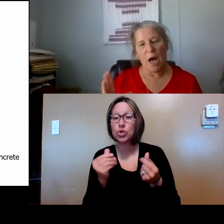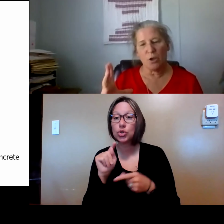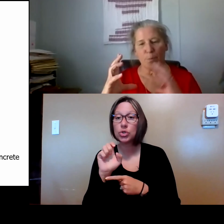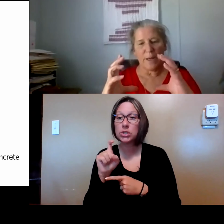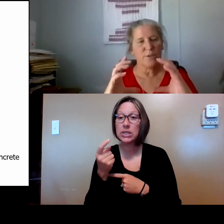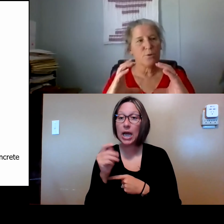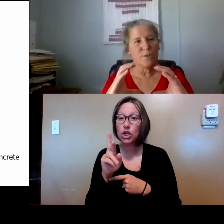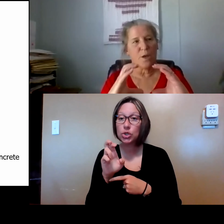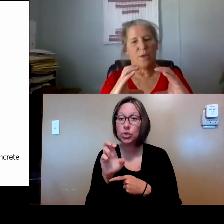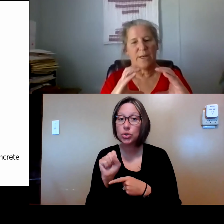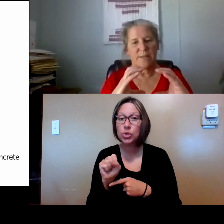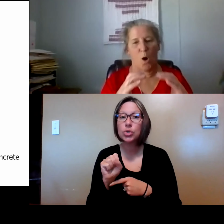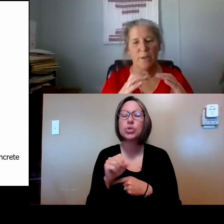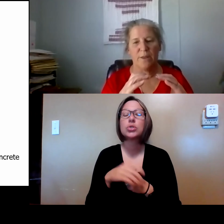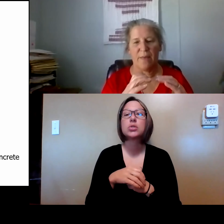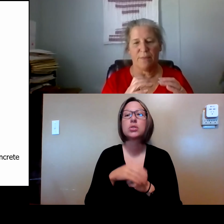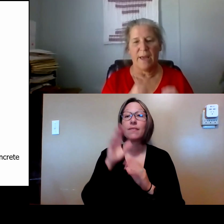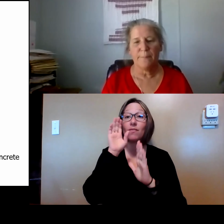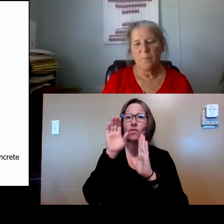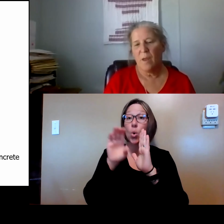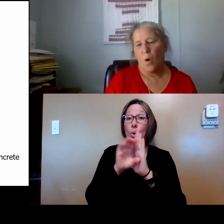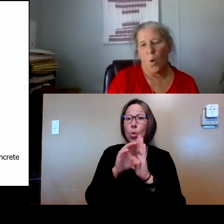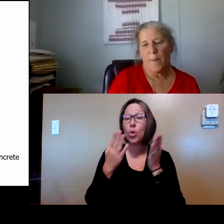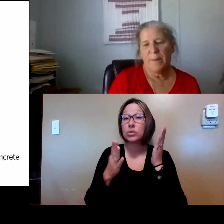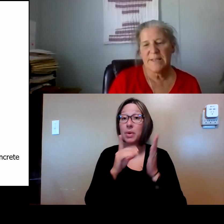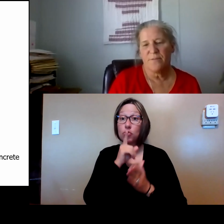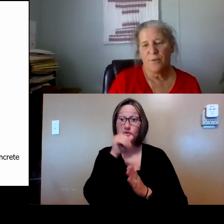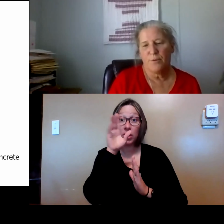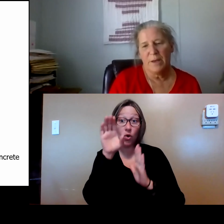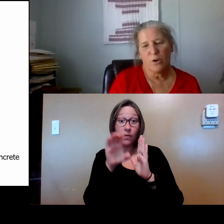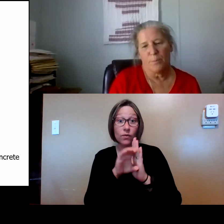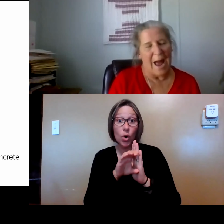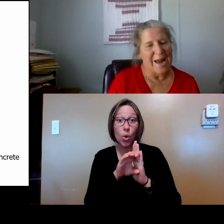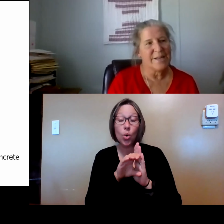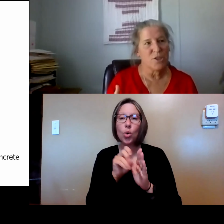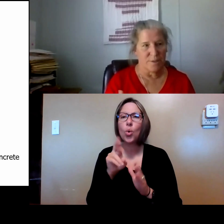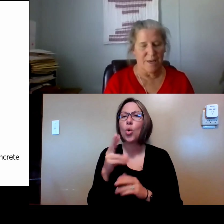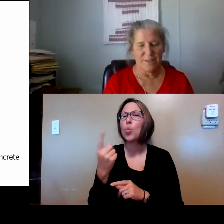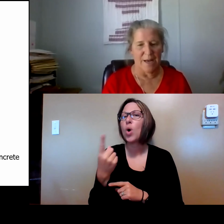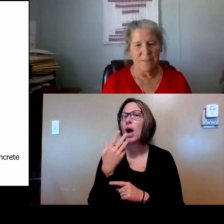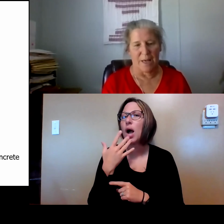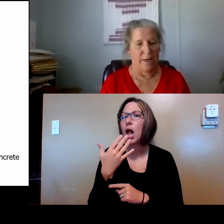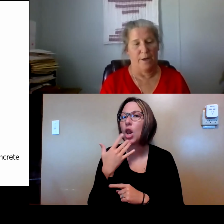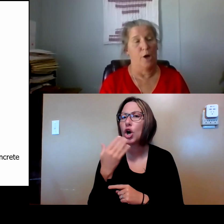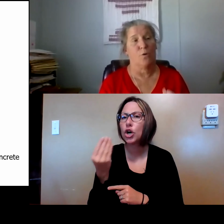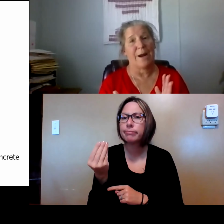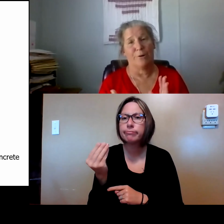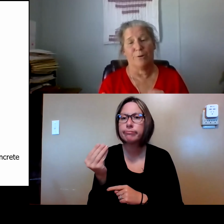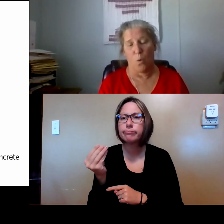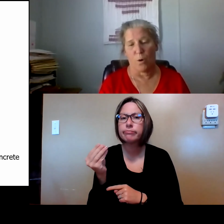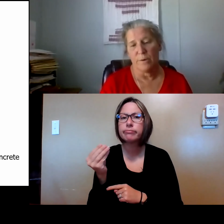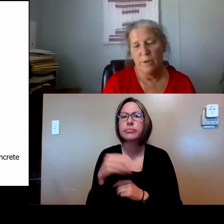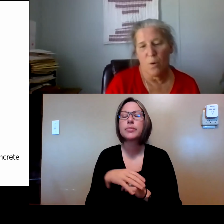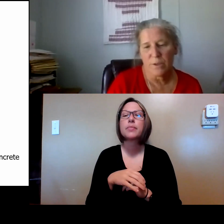single color pictures so that it's only that thing, or a piece of a familiar package, such as like a